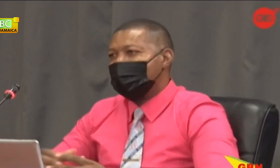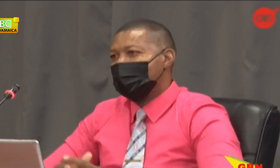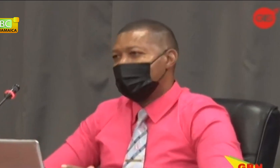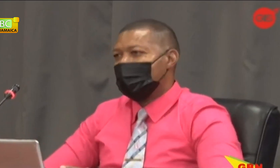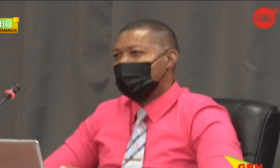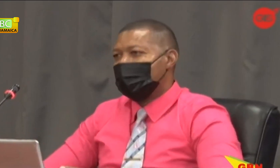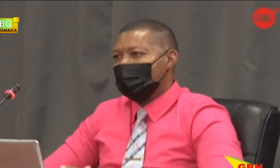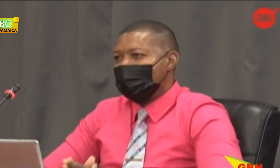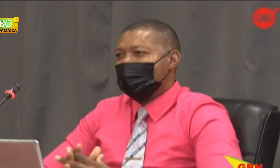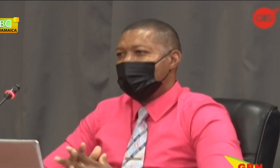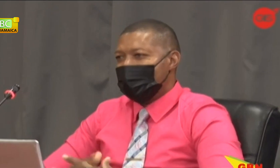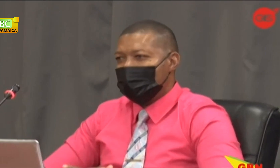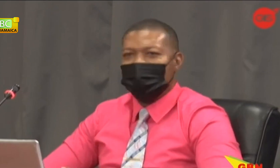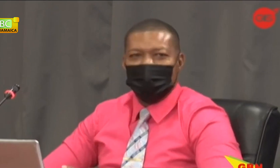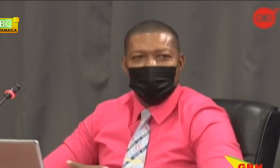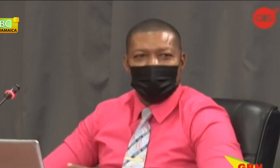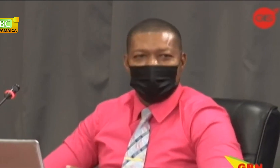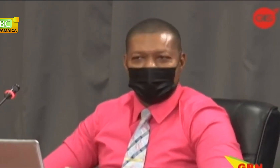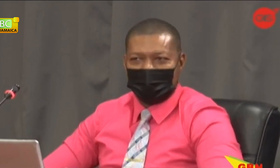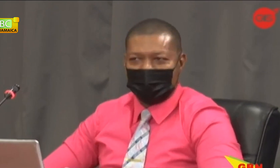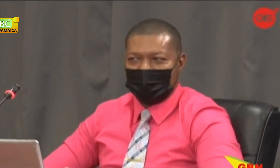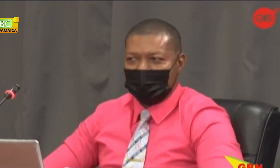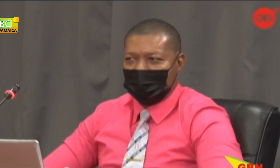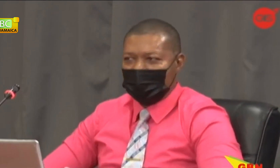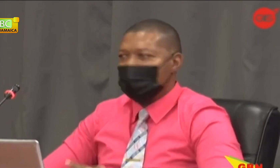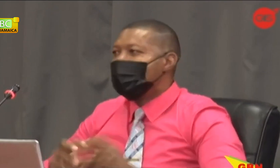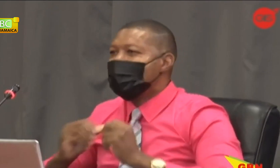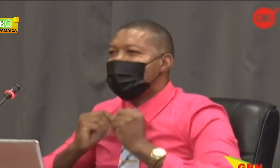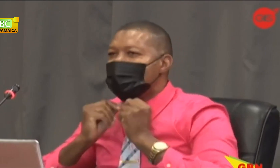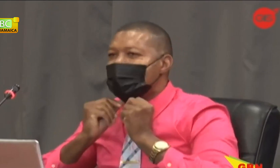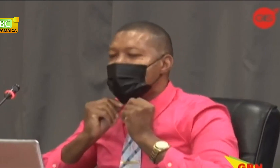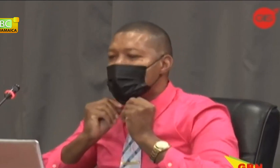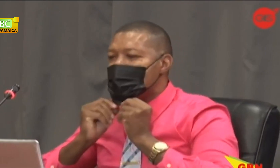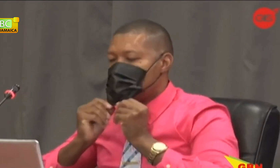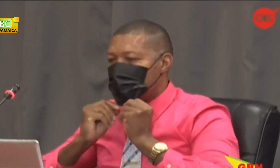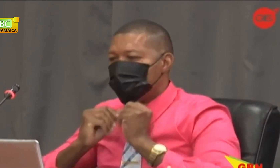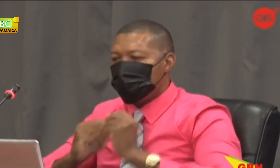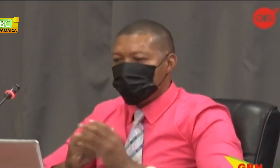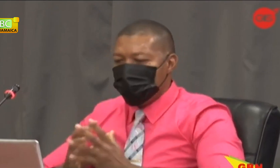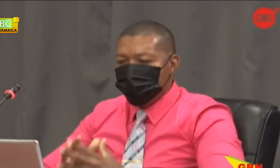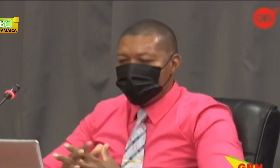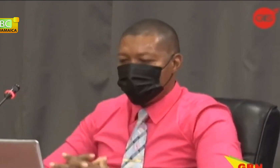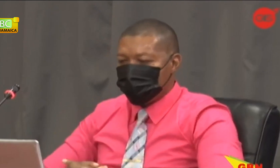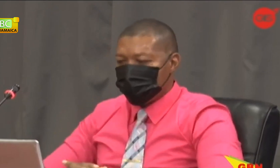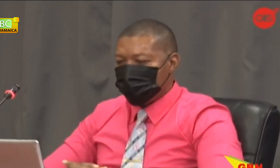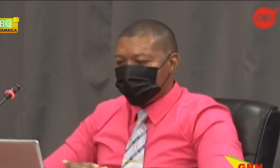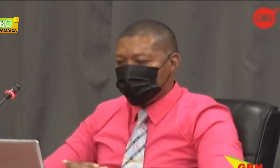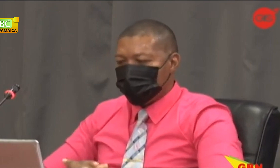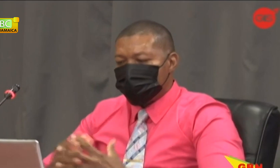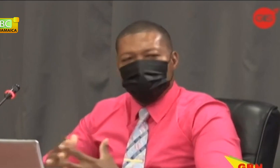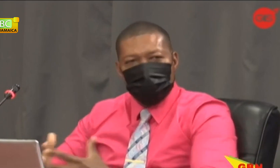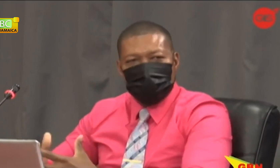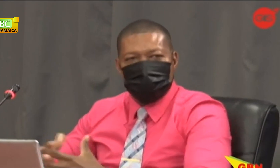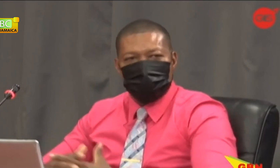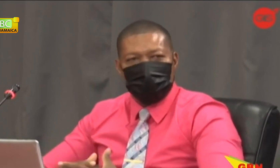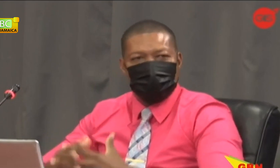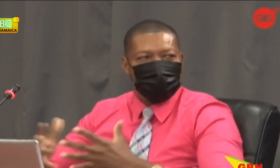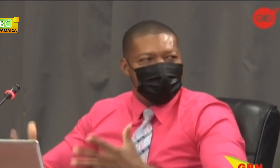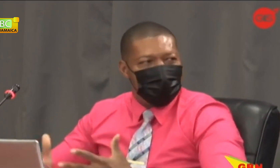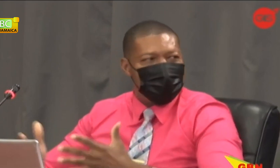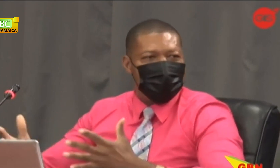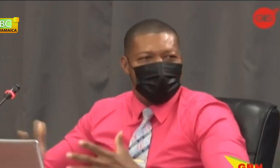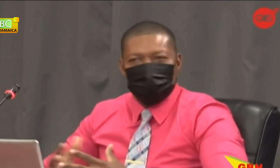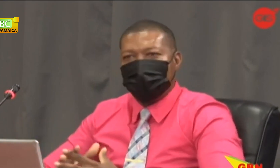caveat within their loan program. So what does that mean? If, for some reason, based